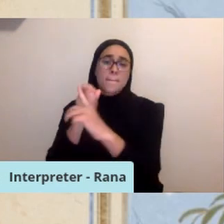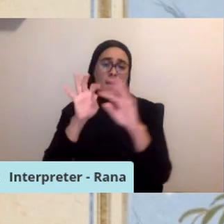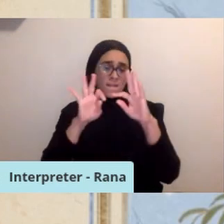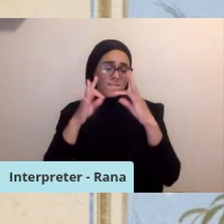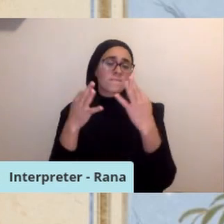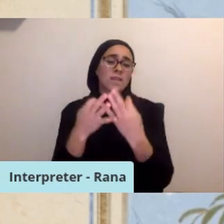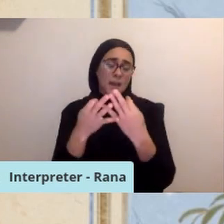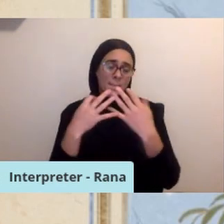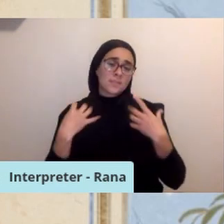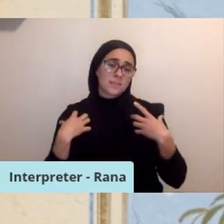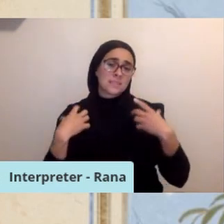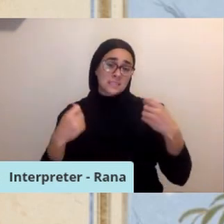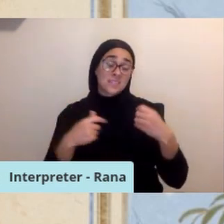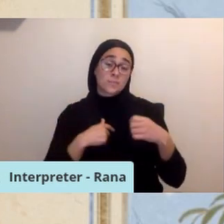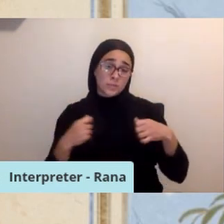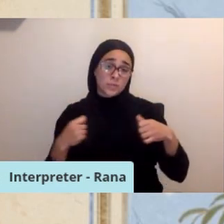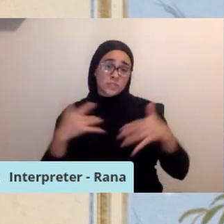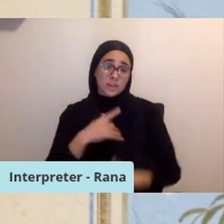I was afraid for you.